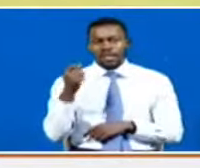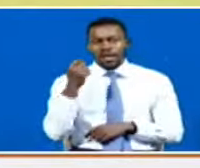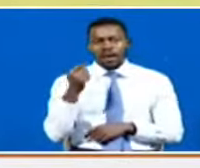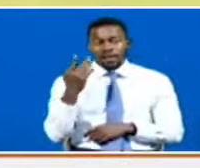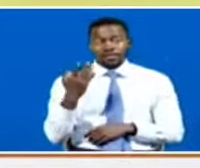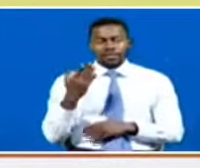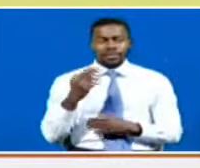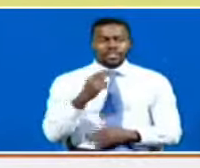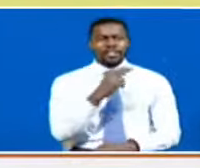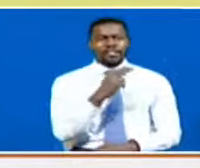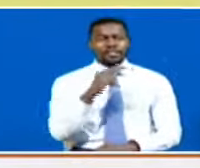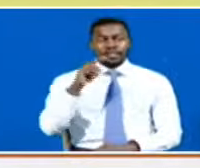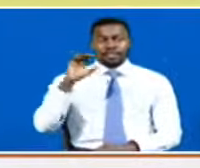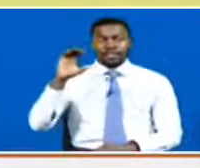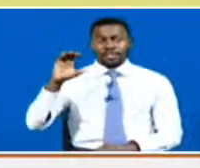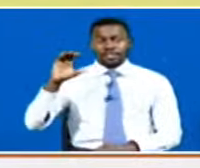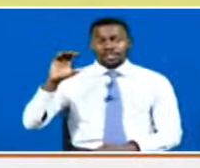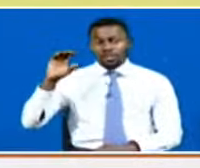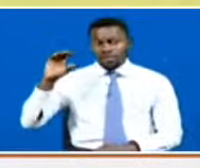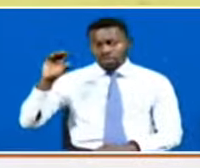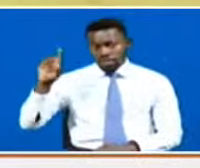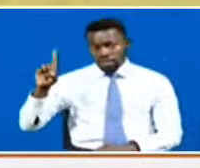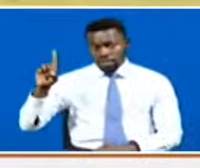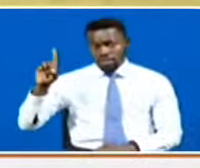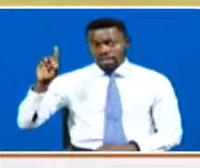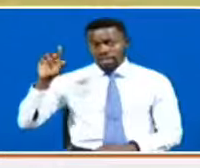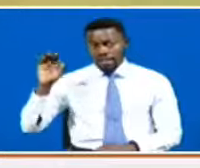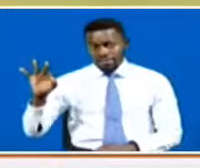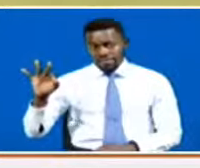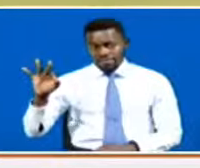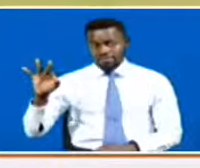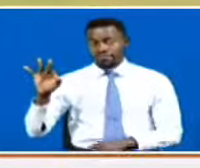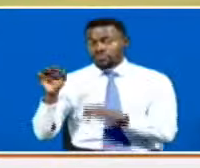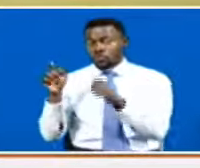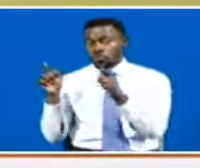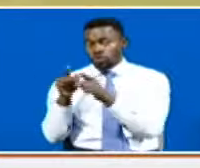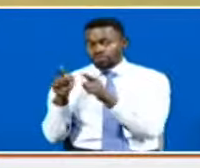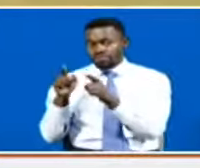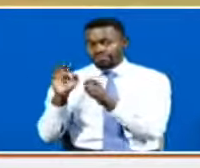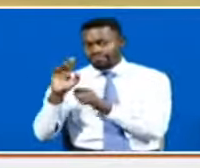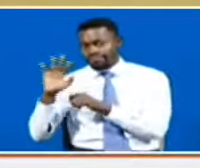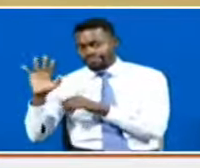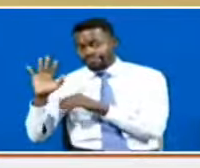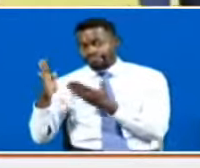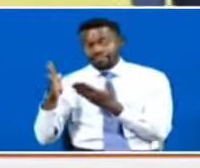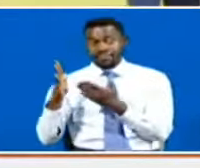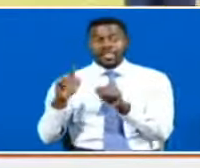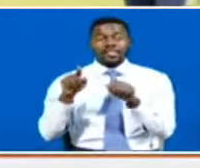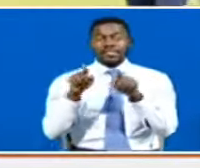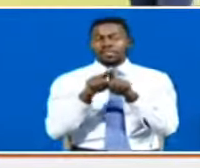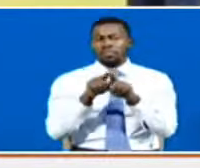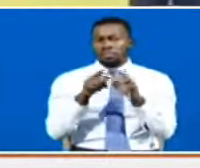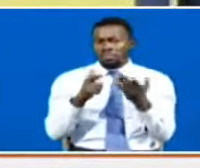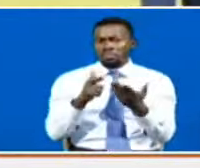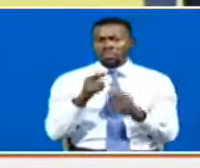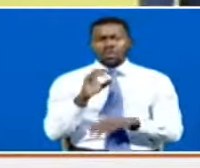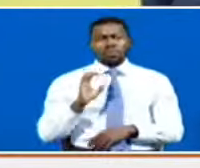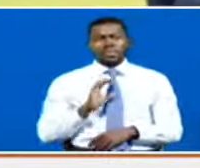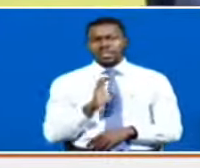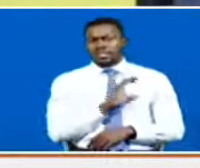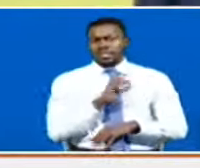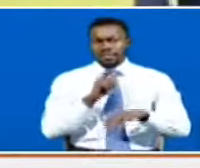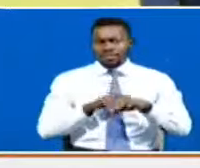Chief of Defense Forces, abbreviated as CDF, is the highest rank one can attain while serving in the Kenyan